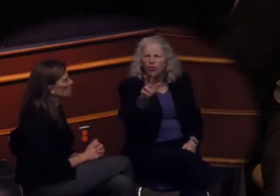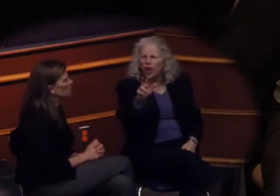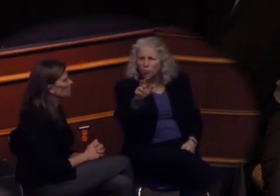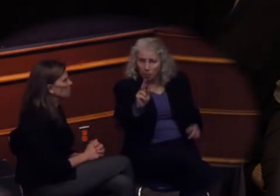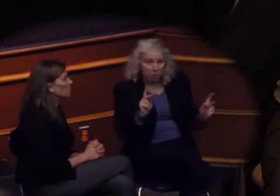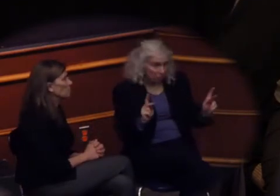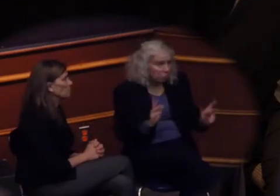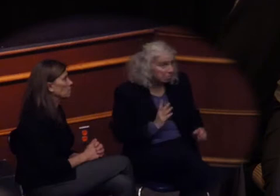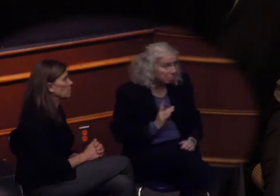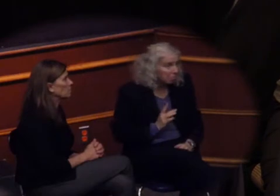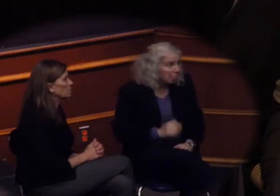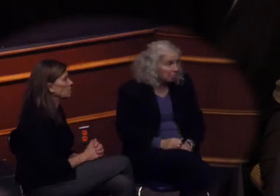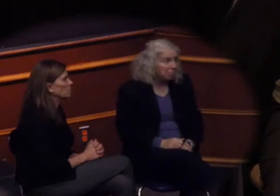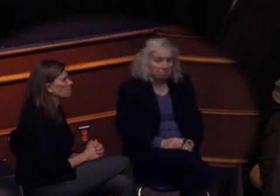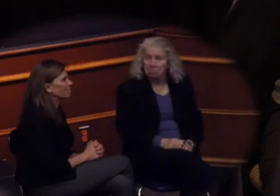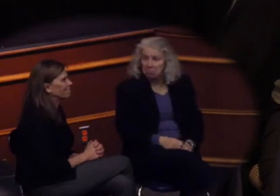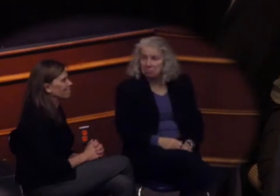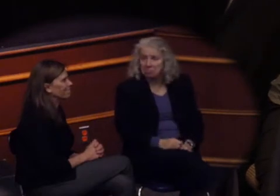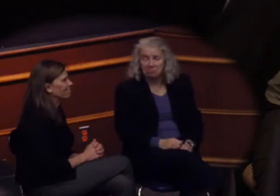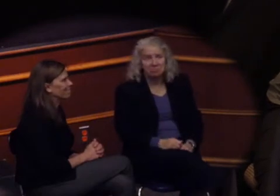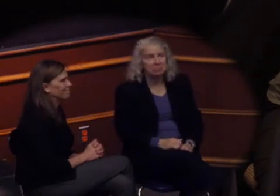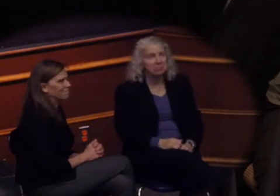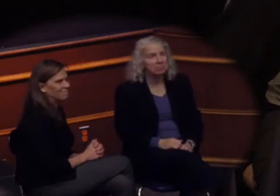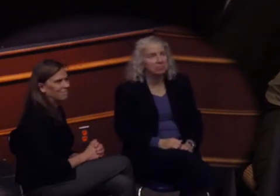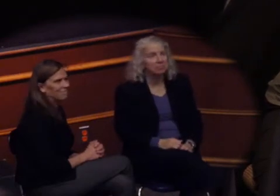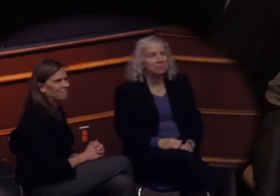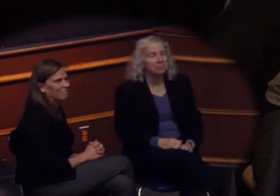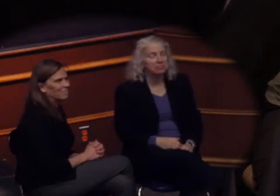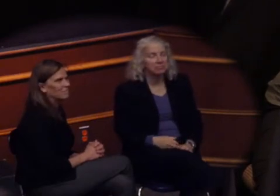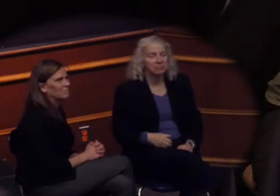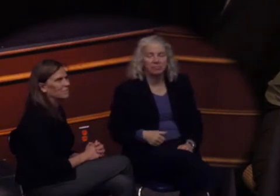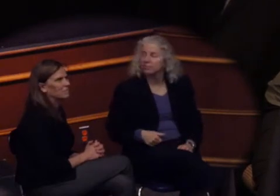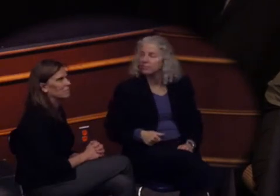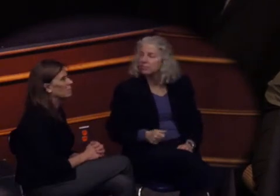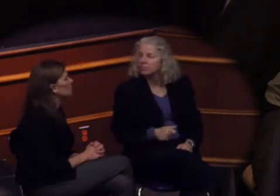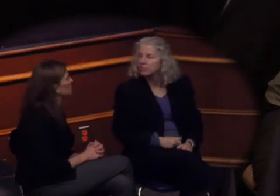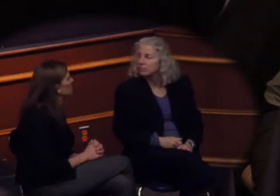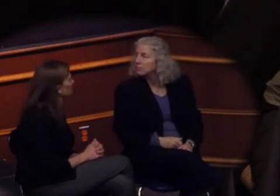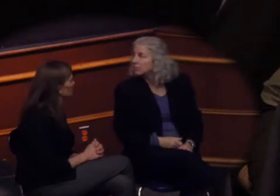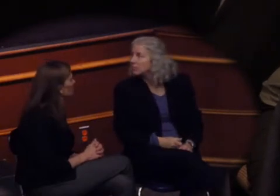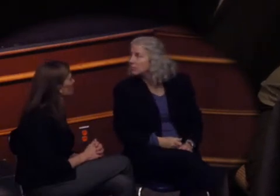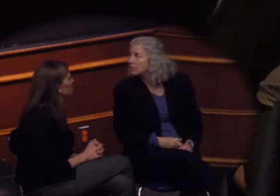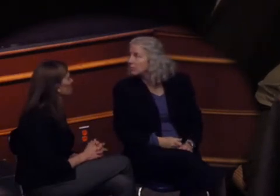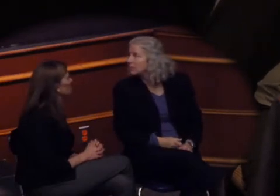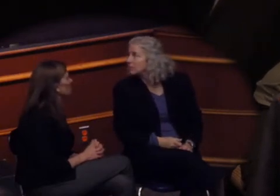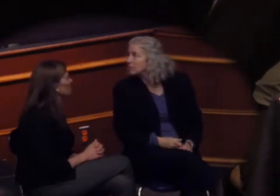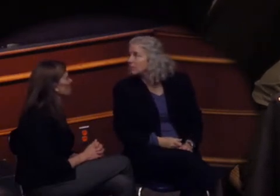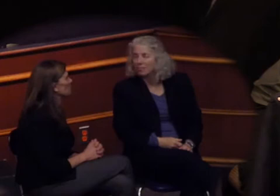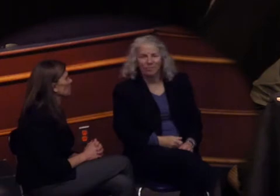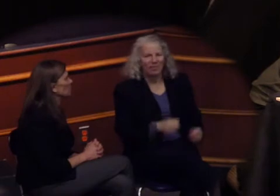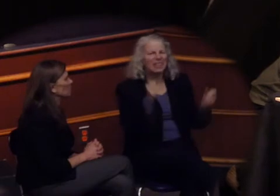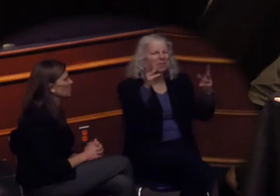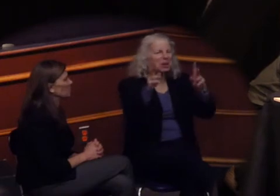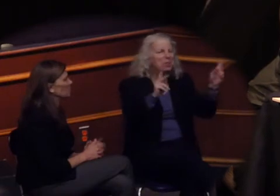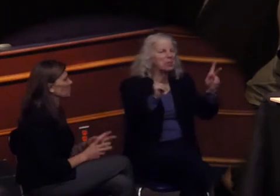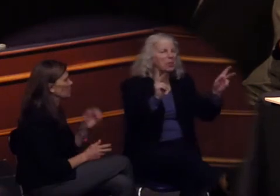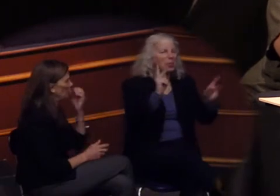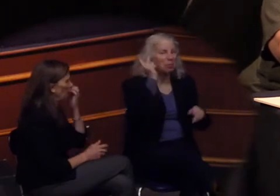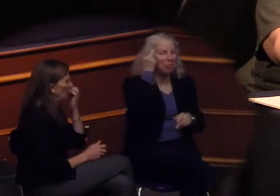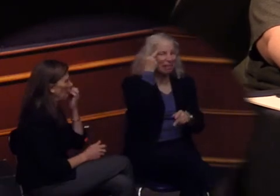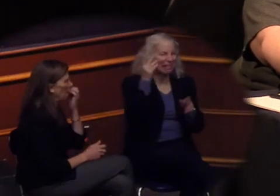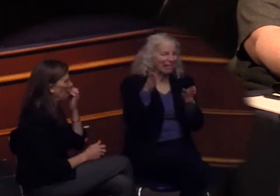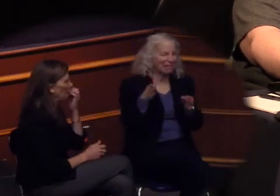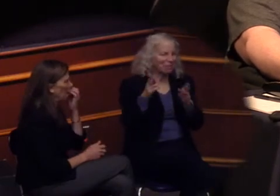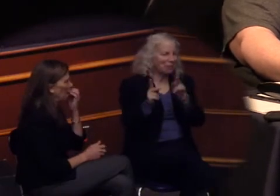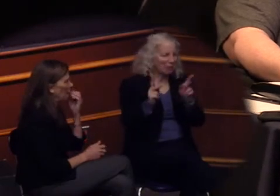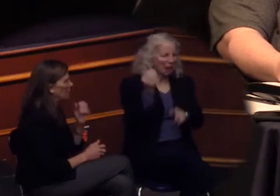300 people. And while there's a lot of politicians in the room, and I know who you all are,